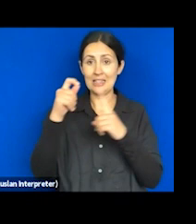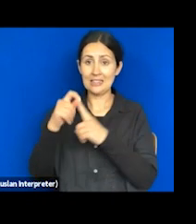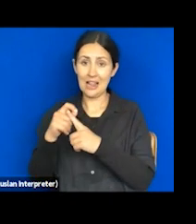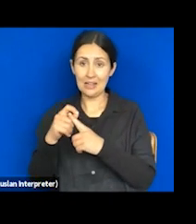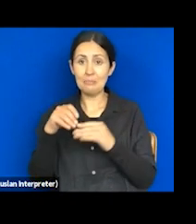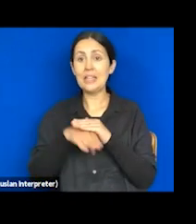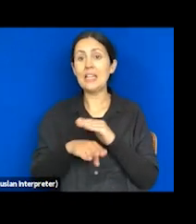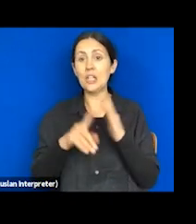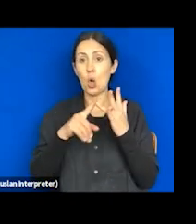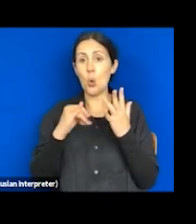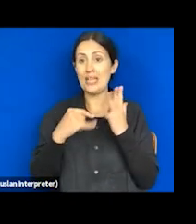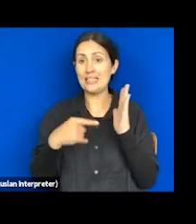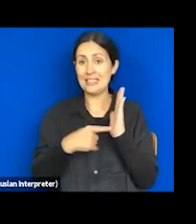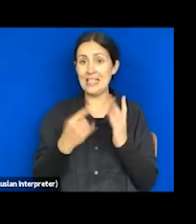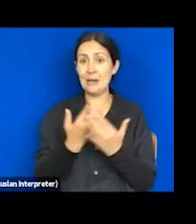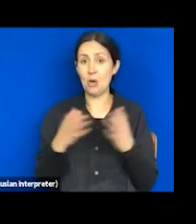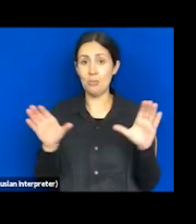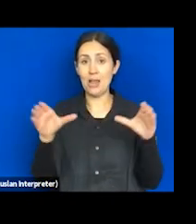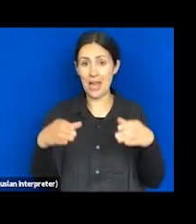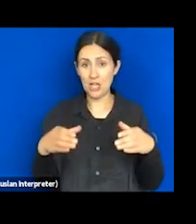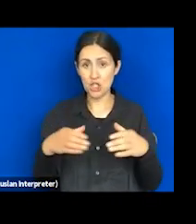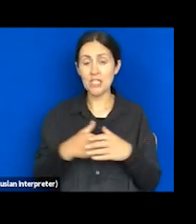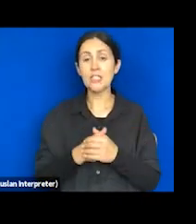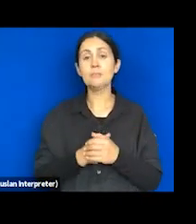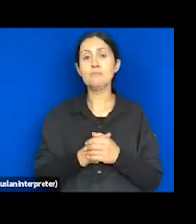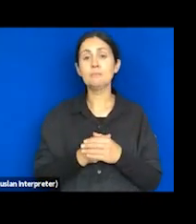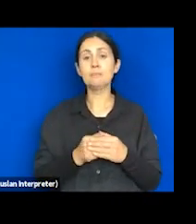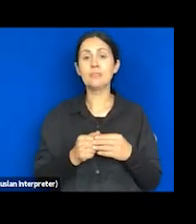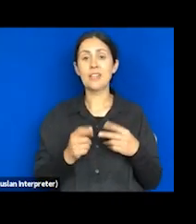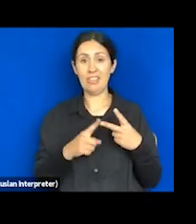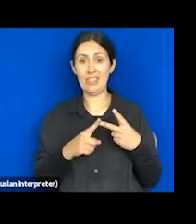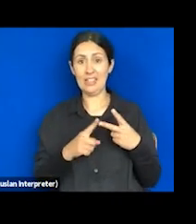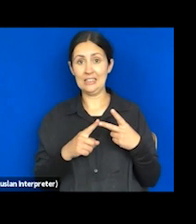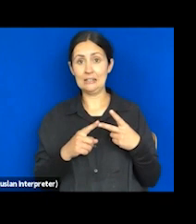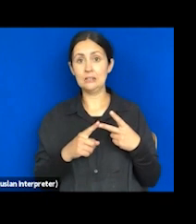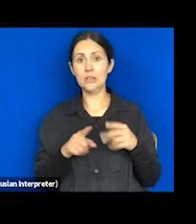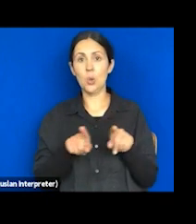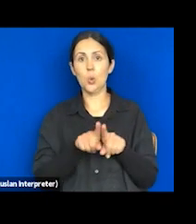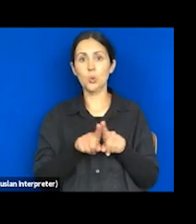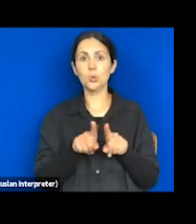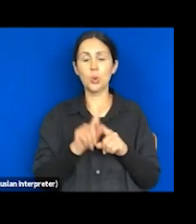an opioid substitution population, predominantly buprenorphine, and they're also about to,